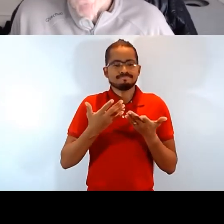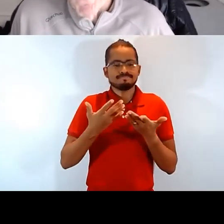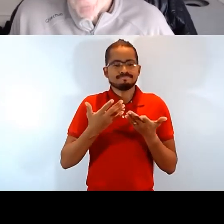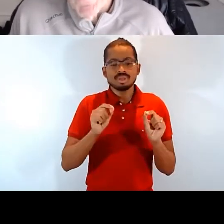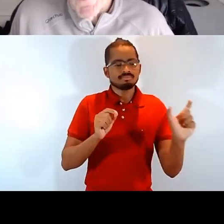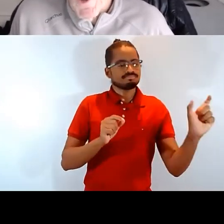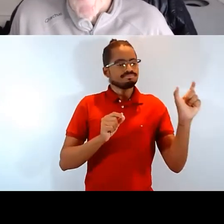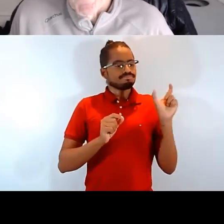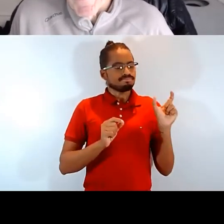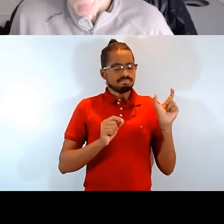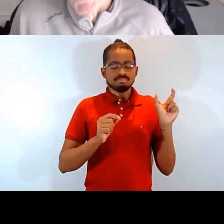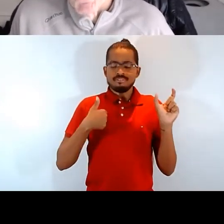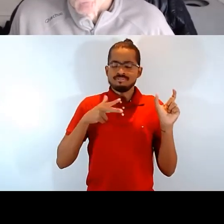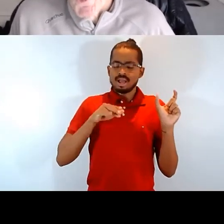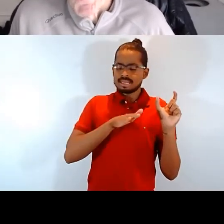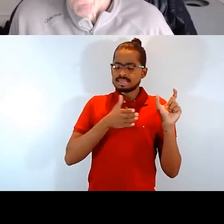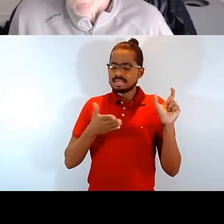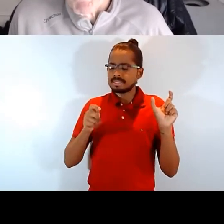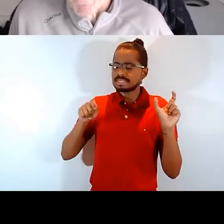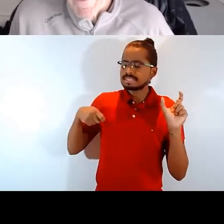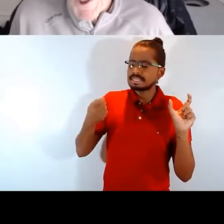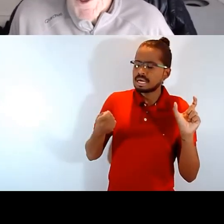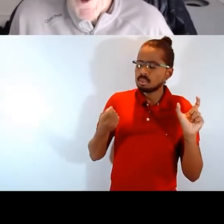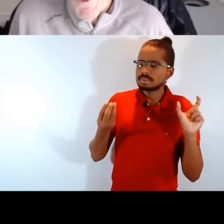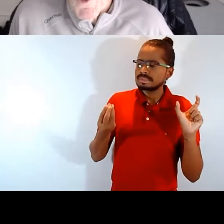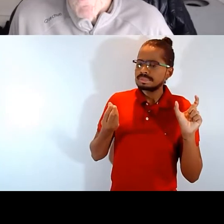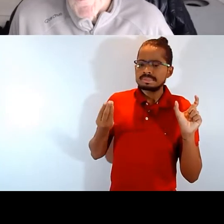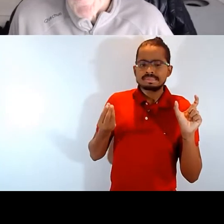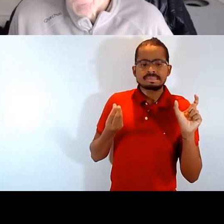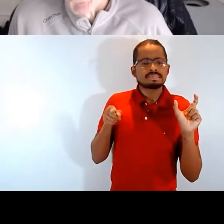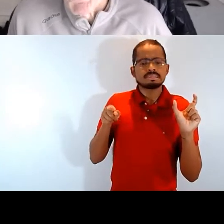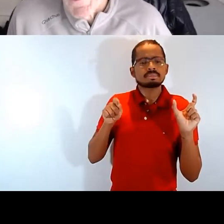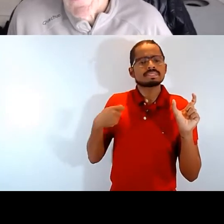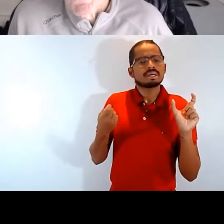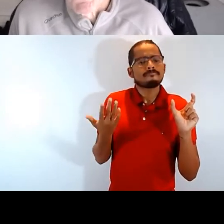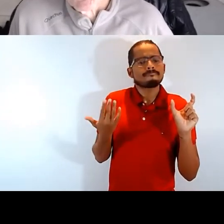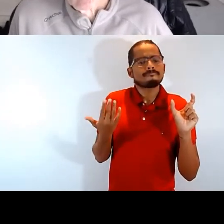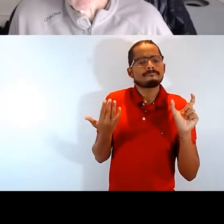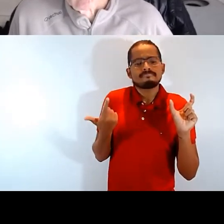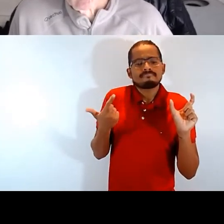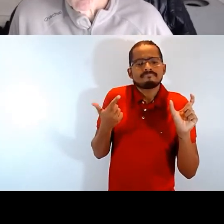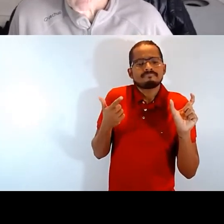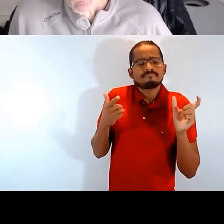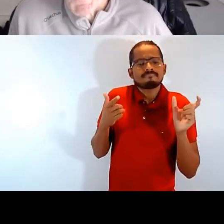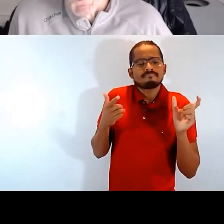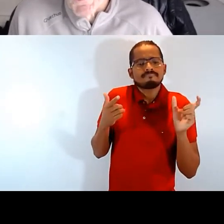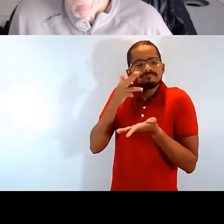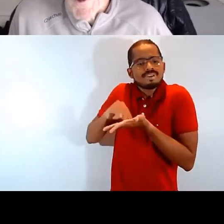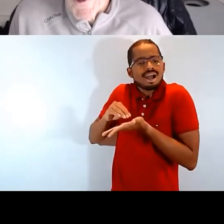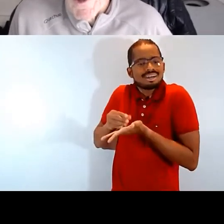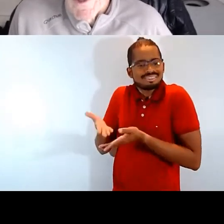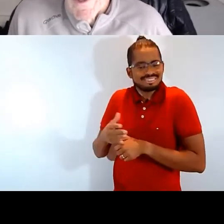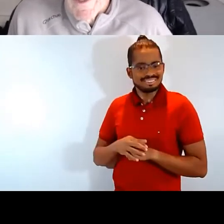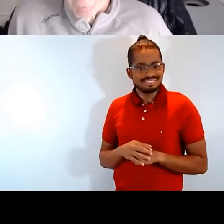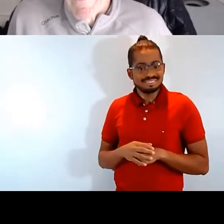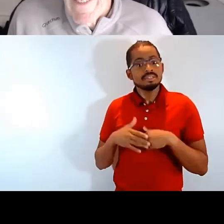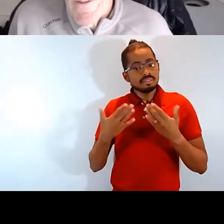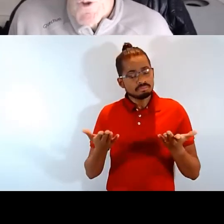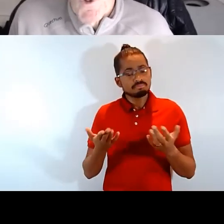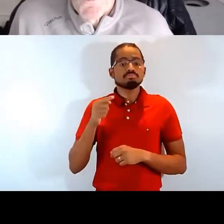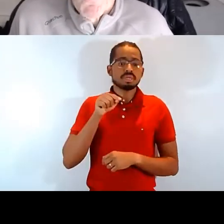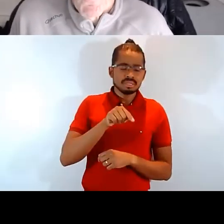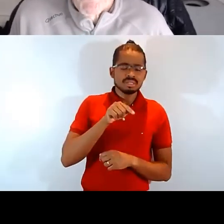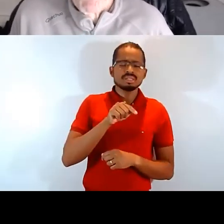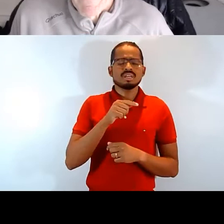my awareness of its cognitive implications, what this entails in terms of additional efforts,